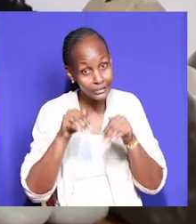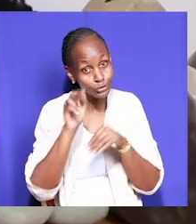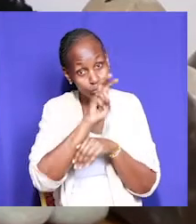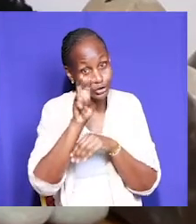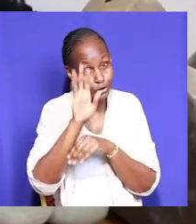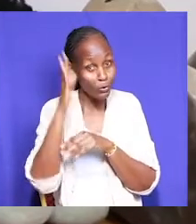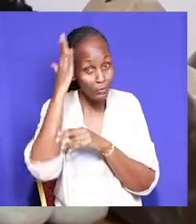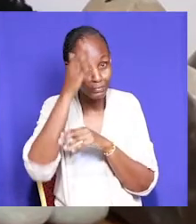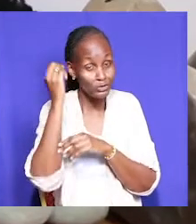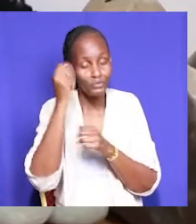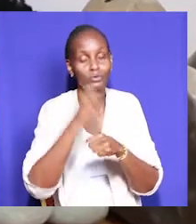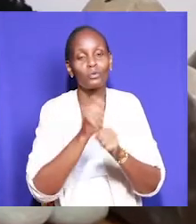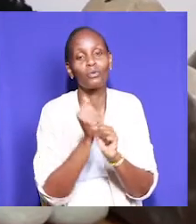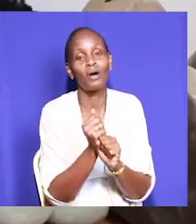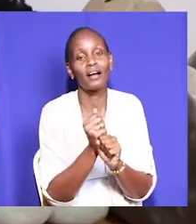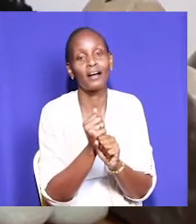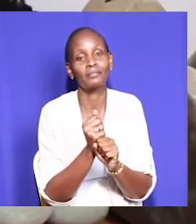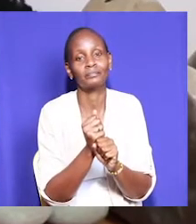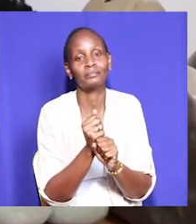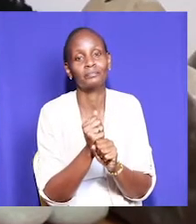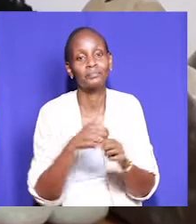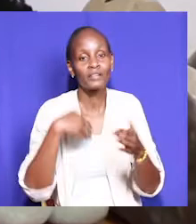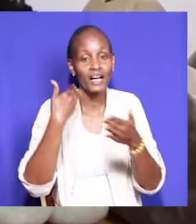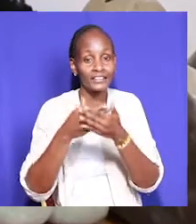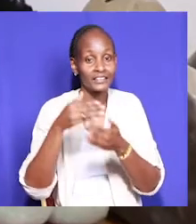awesome. Until next time,